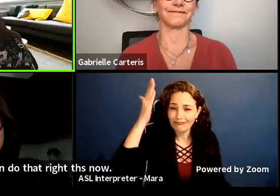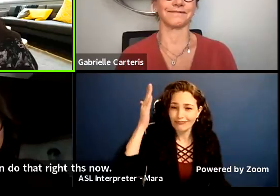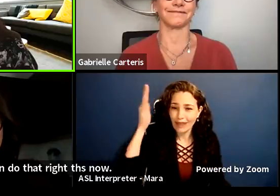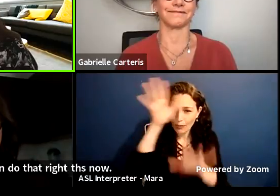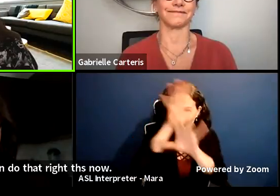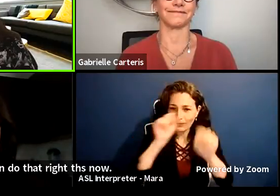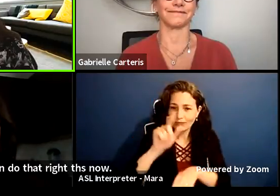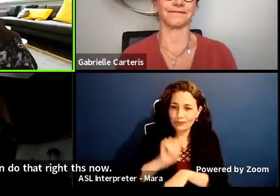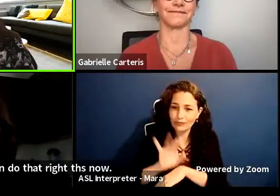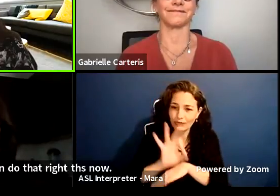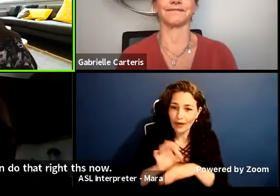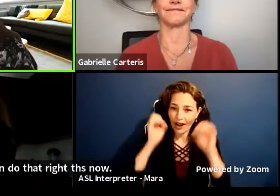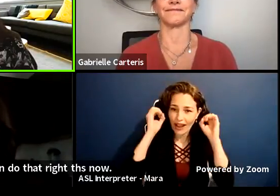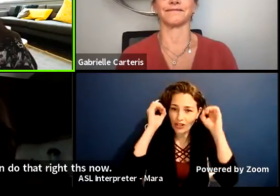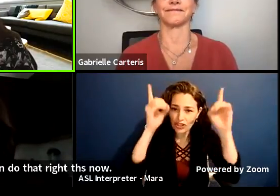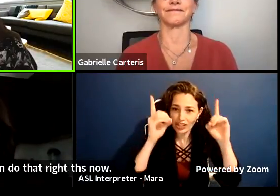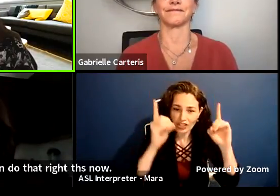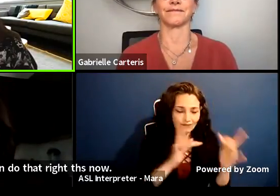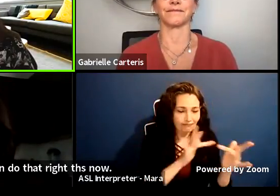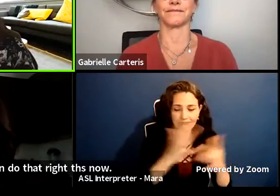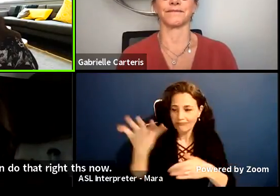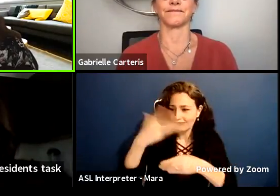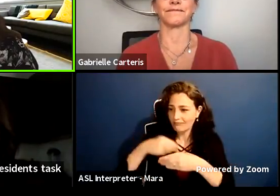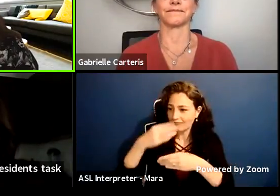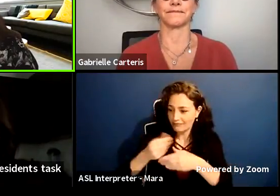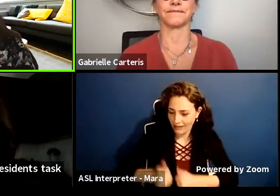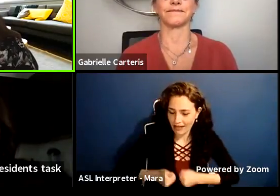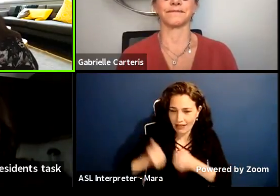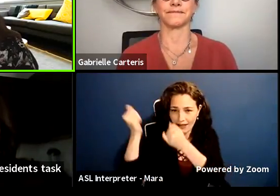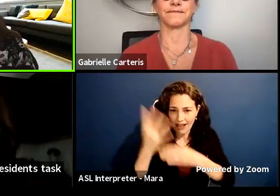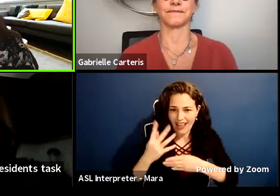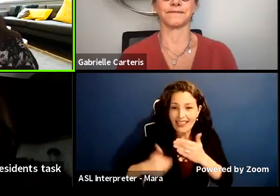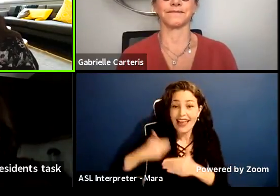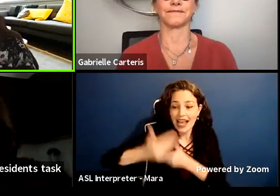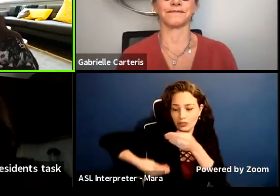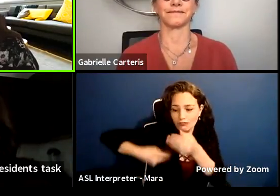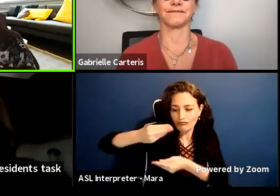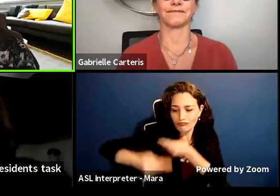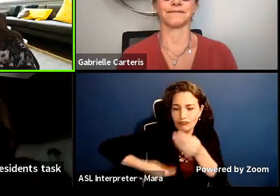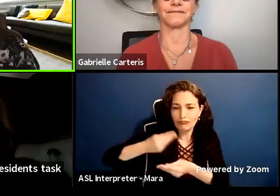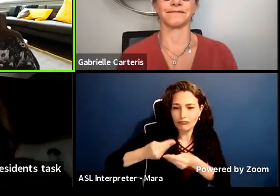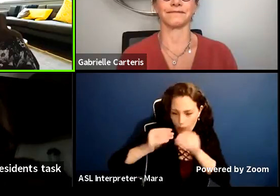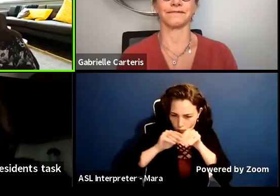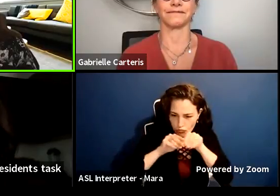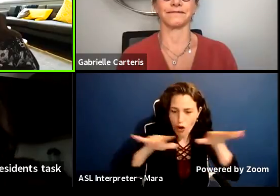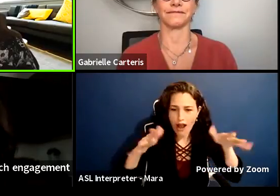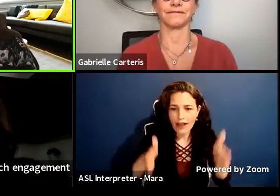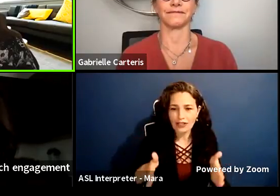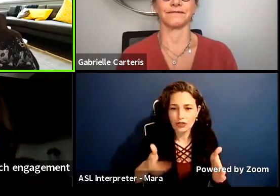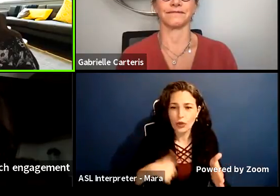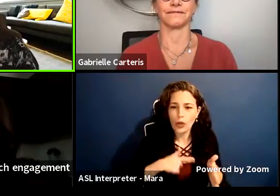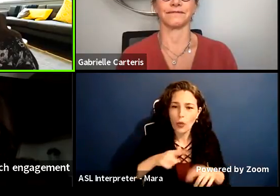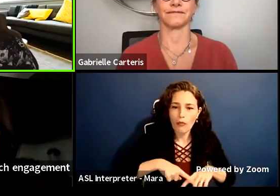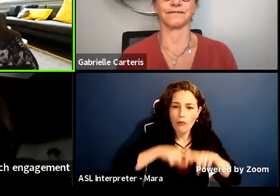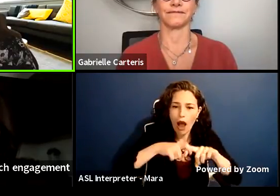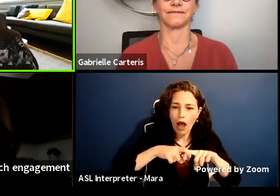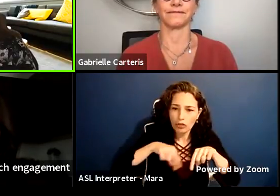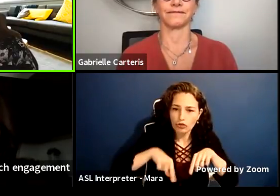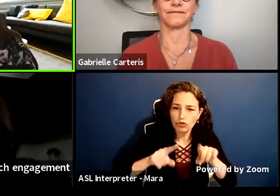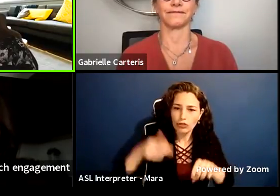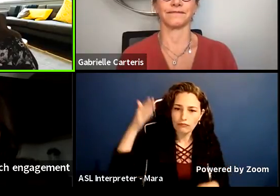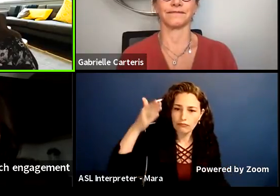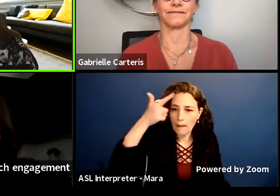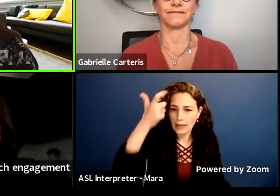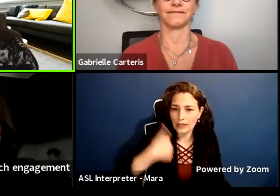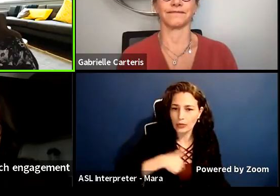on Education, Outreach, and Engagement live stream, The Next Generation of Broadcasters. We'll be pausing throughout as we have with